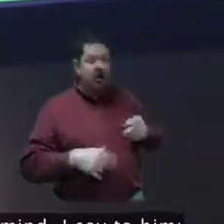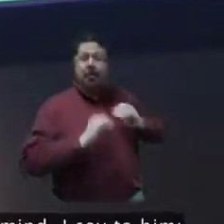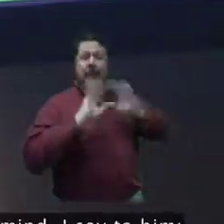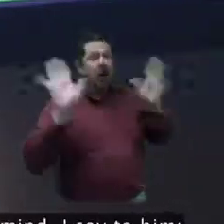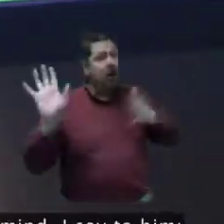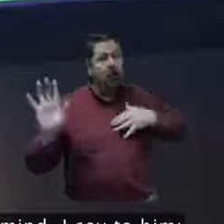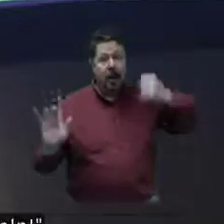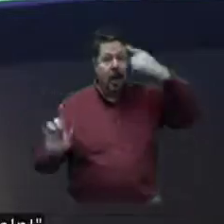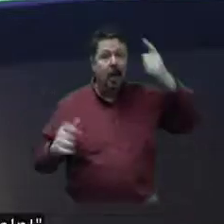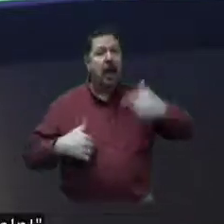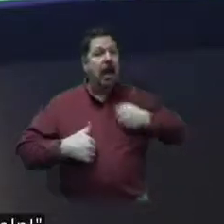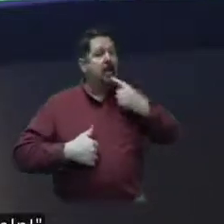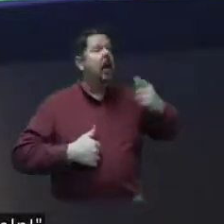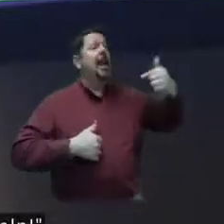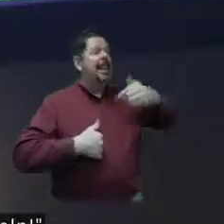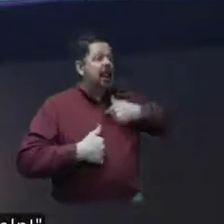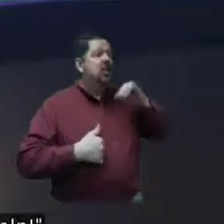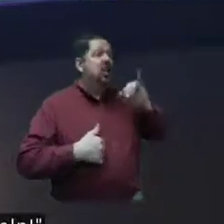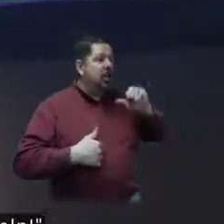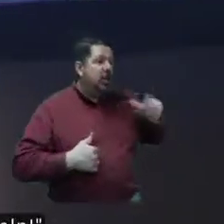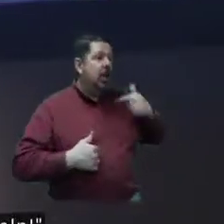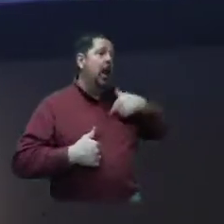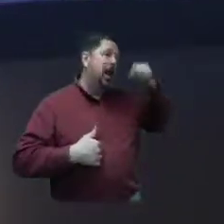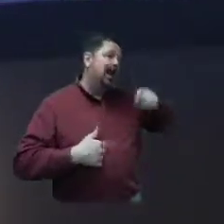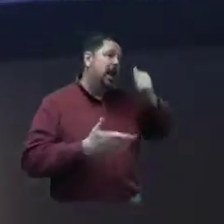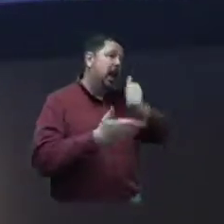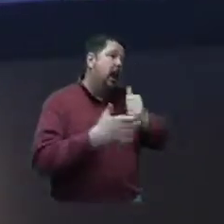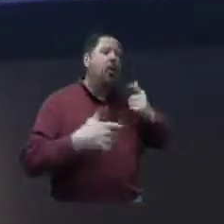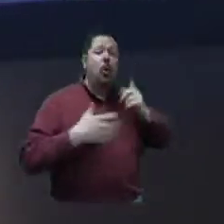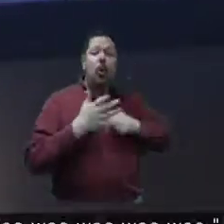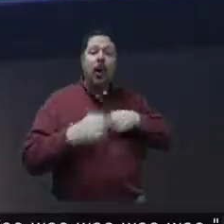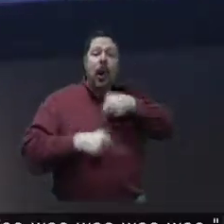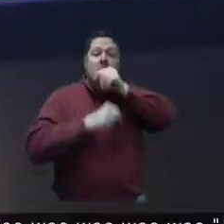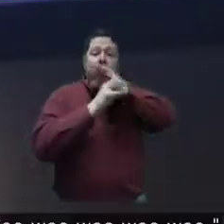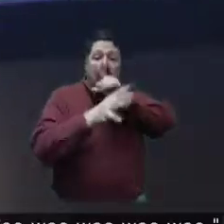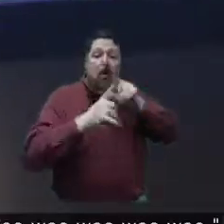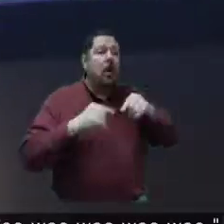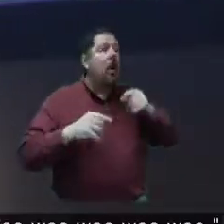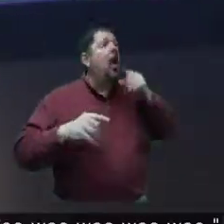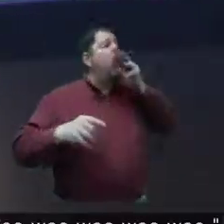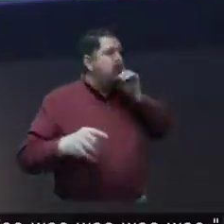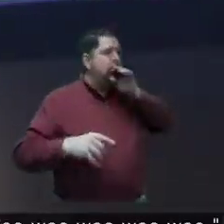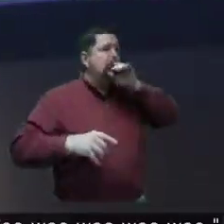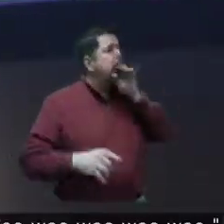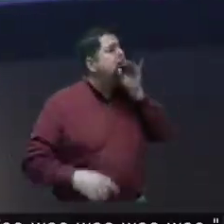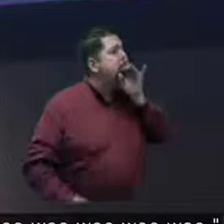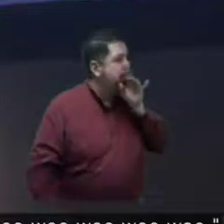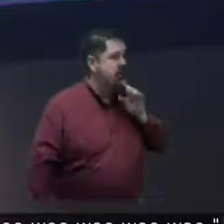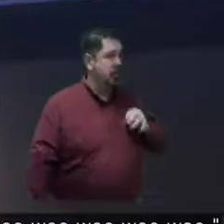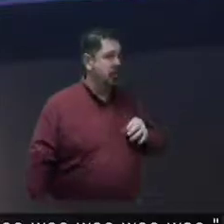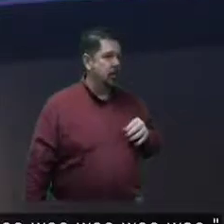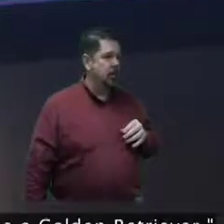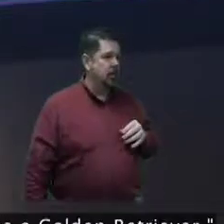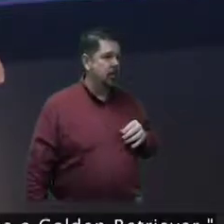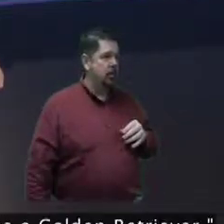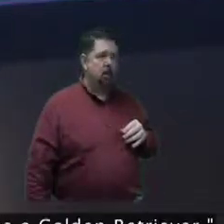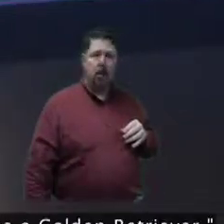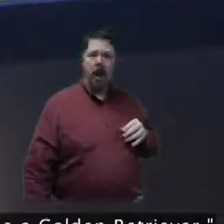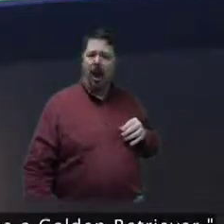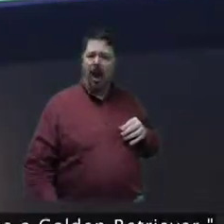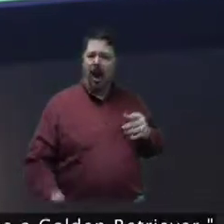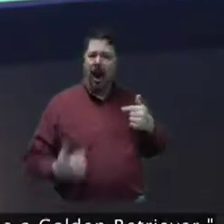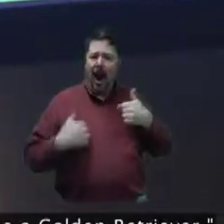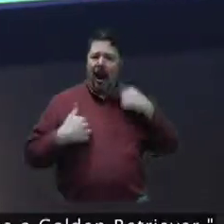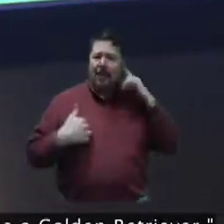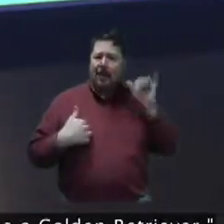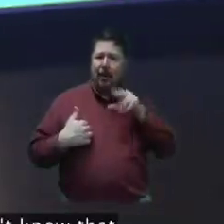clear in my mind, I say to him, this is Jill, I need help. And what comes out of my voice is, and I think, oh my